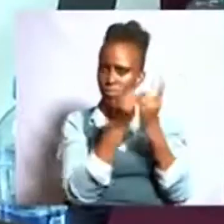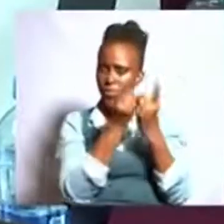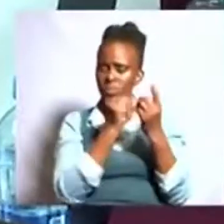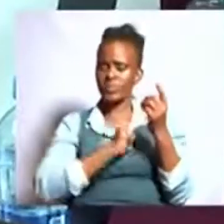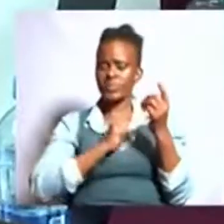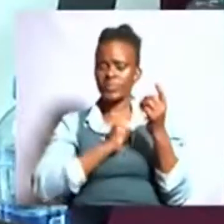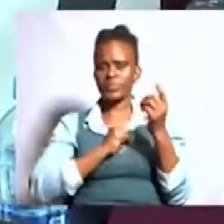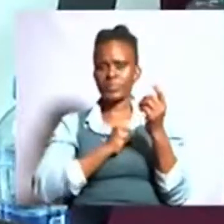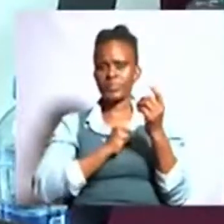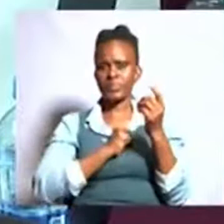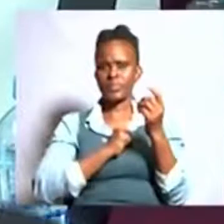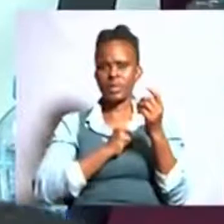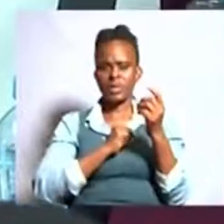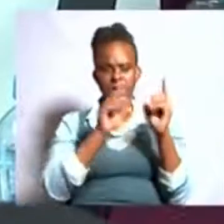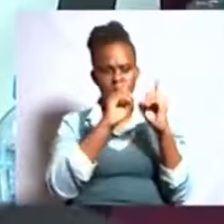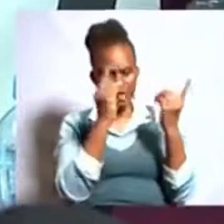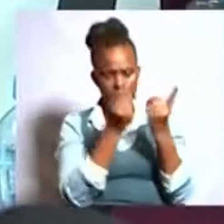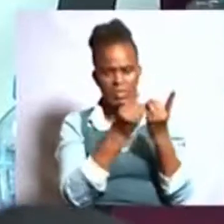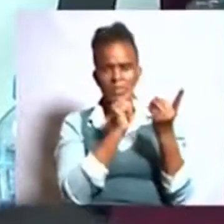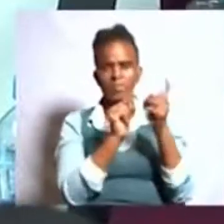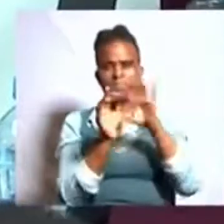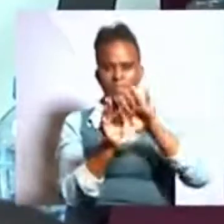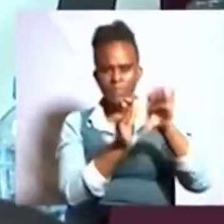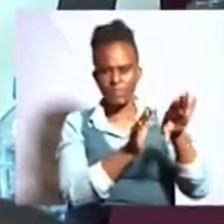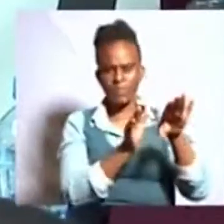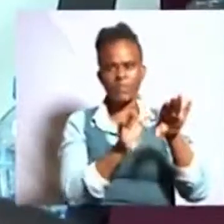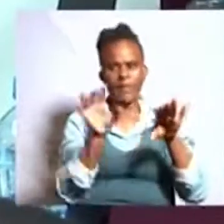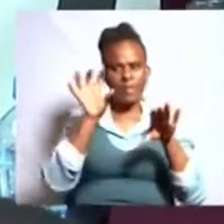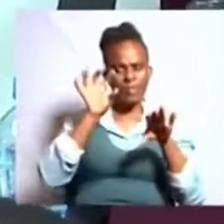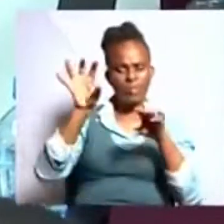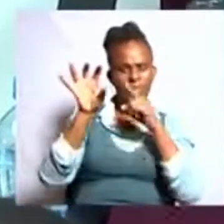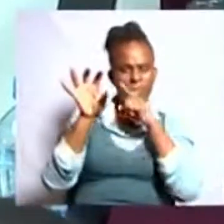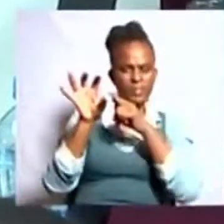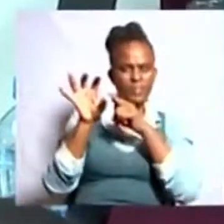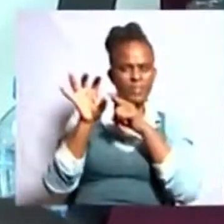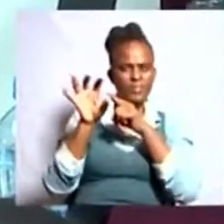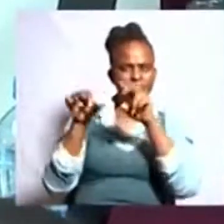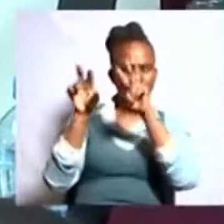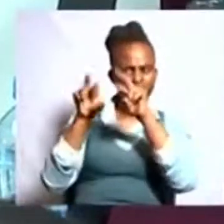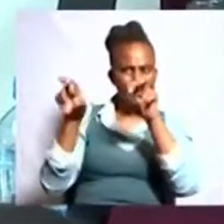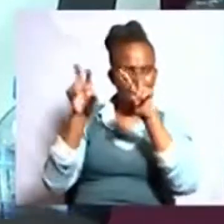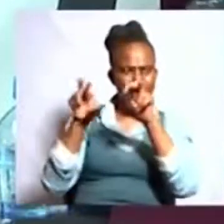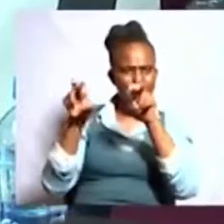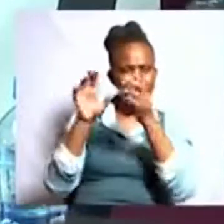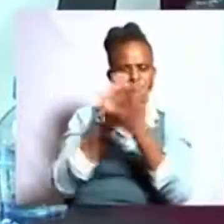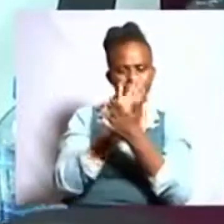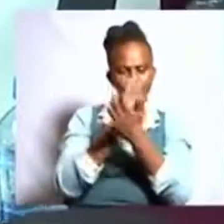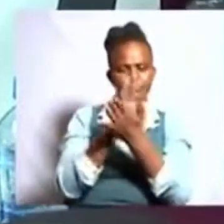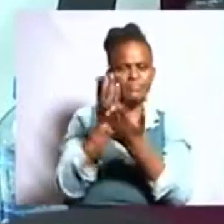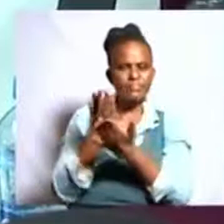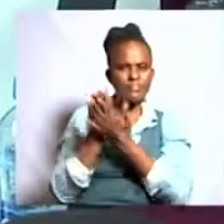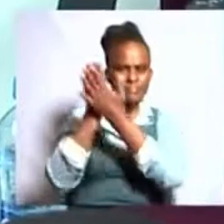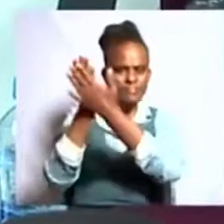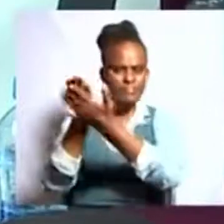mean. Then from there, the province scrutinized the documents and forwarded them for approval